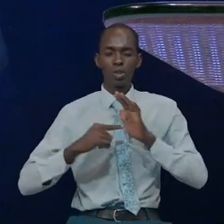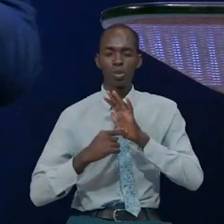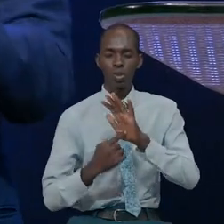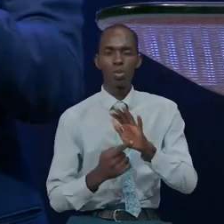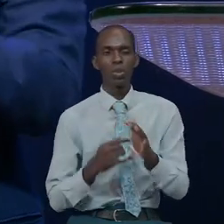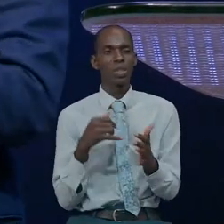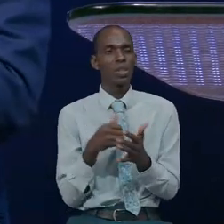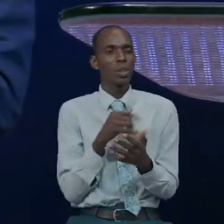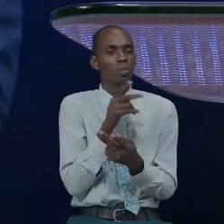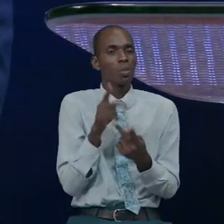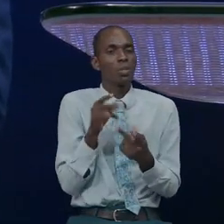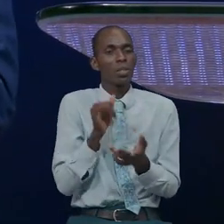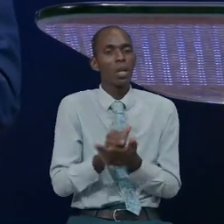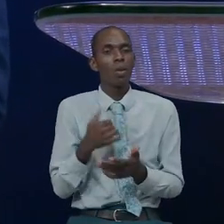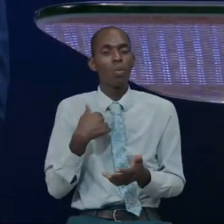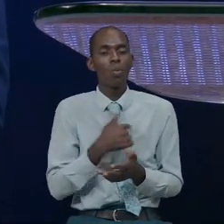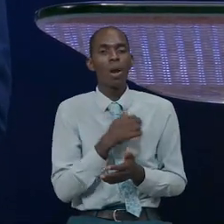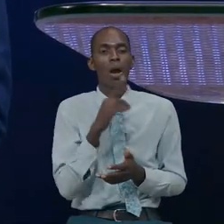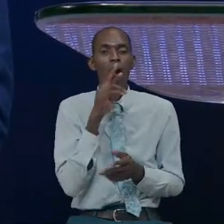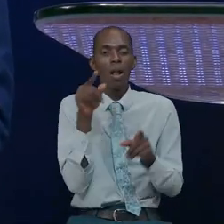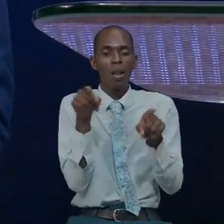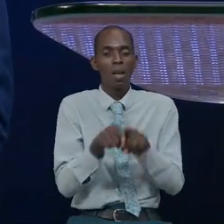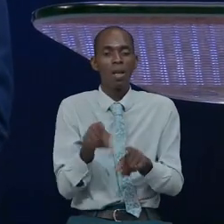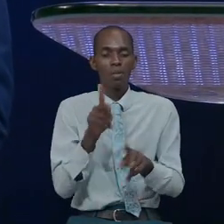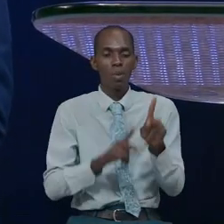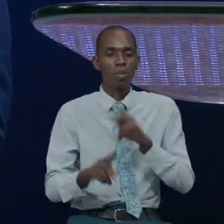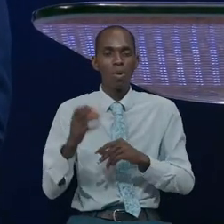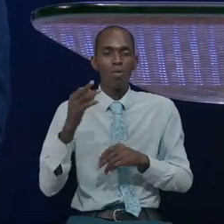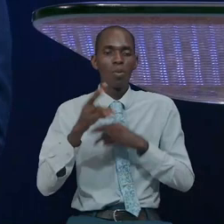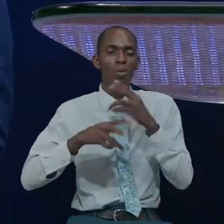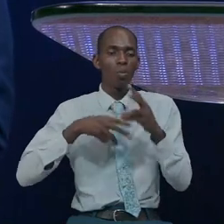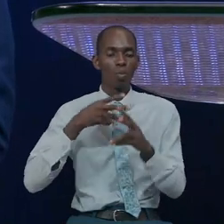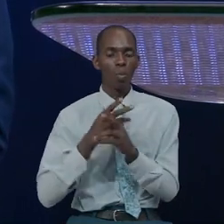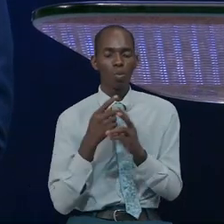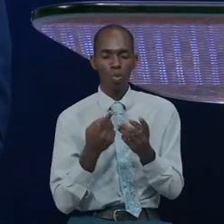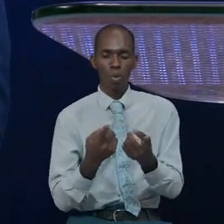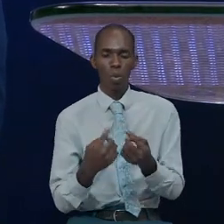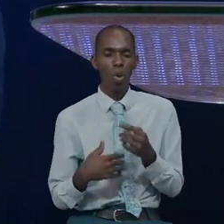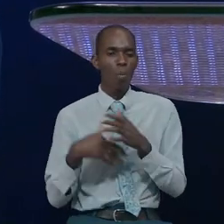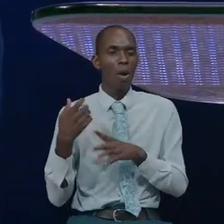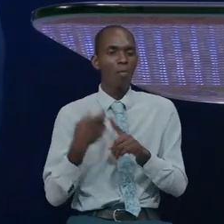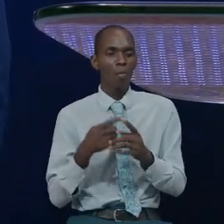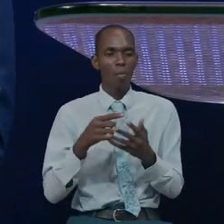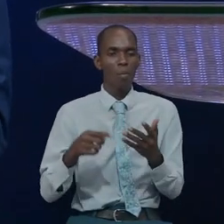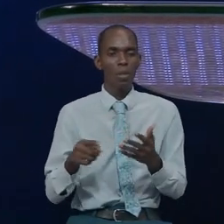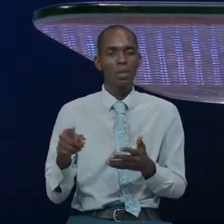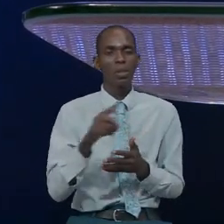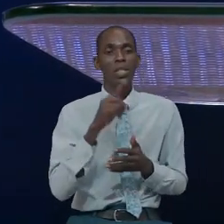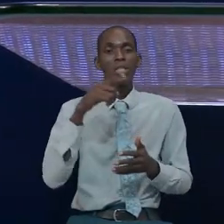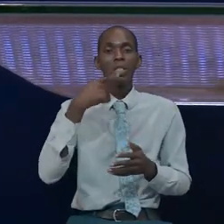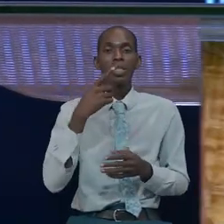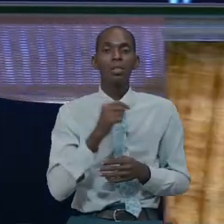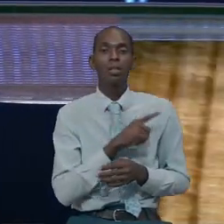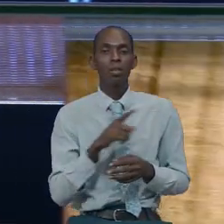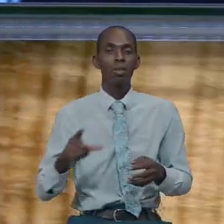like the people of the world. Come out from among them and be ye separate, says